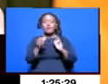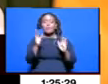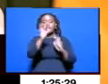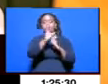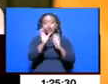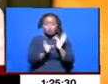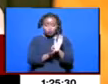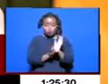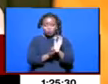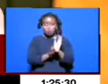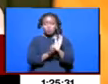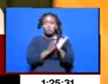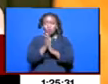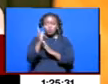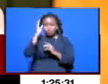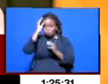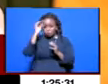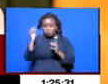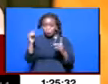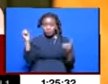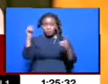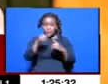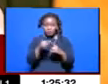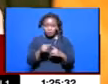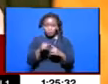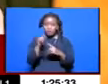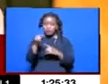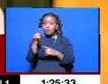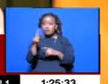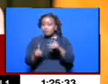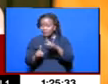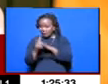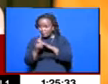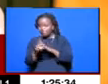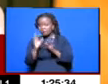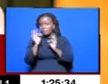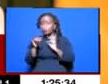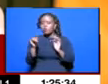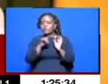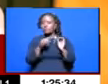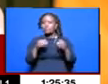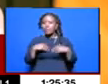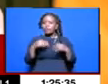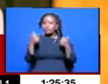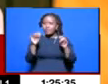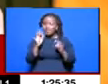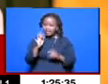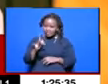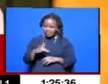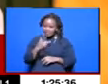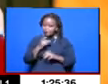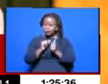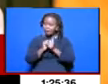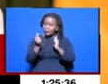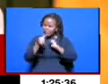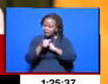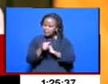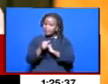initiative comes into being when there is a felt need for such an amendment by the